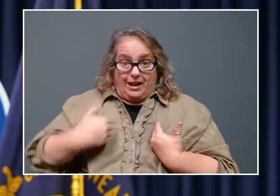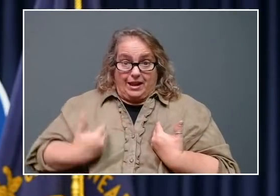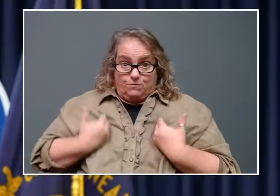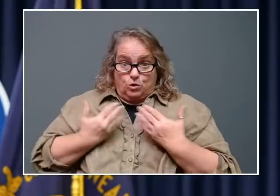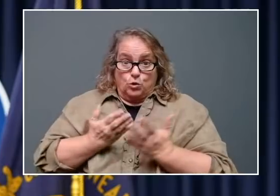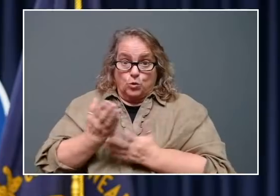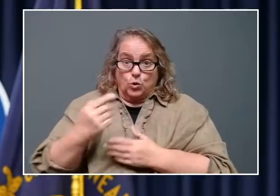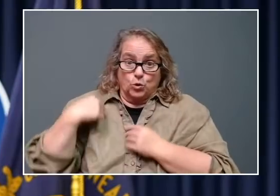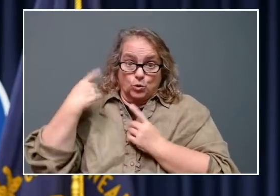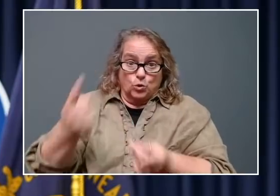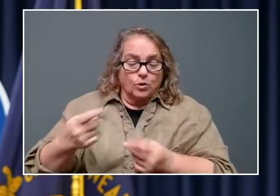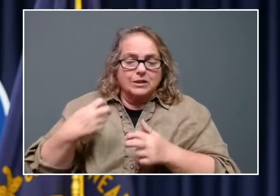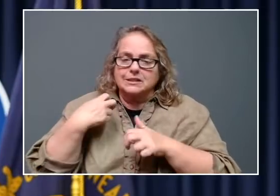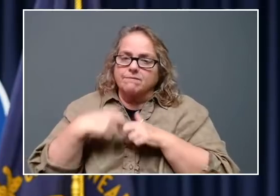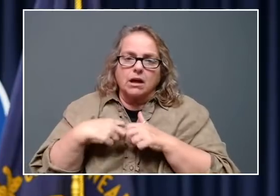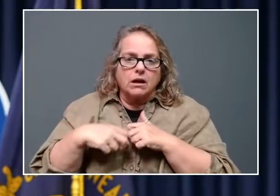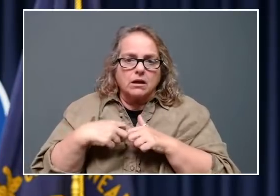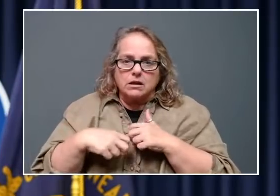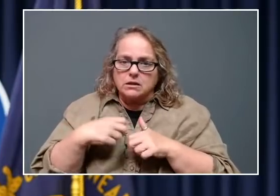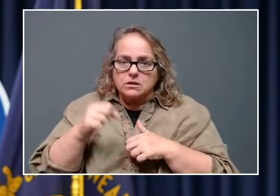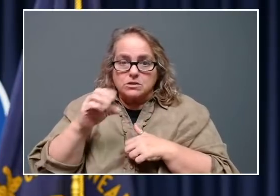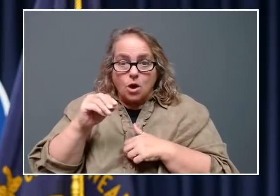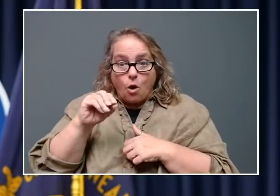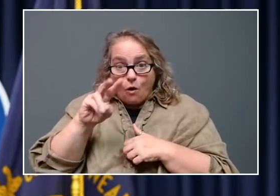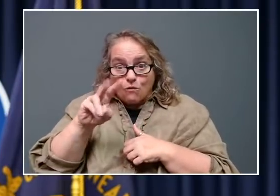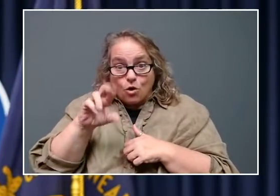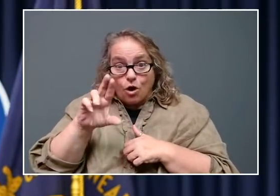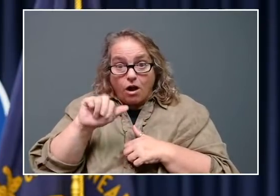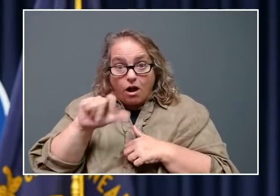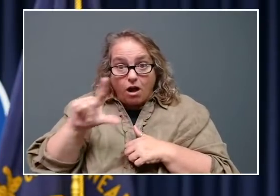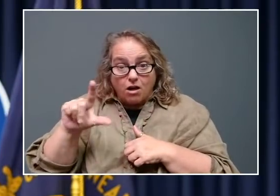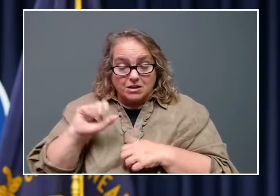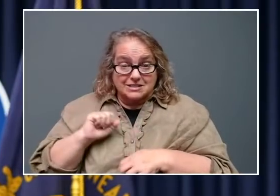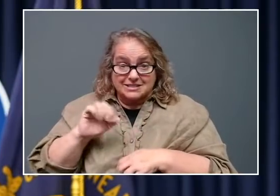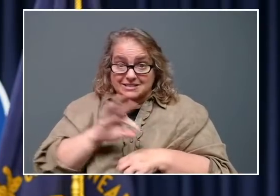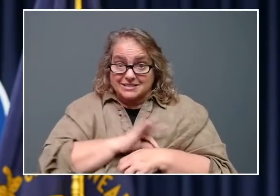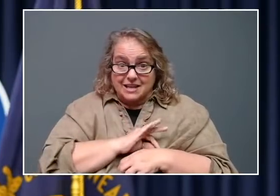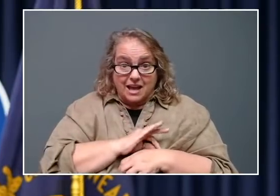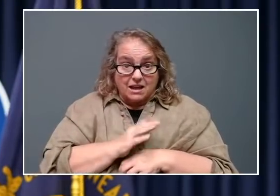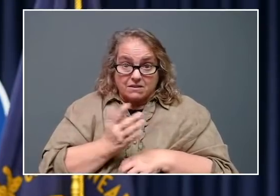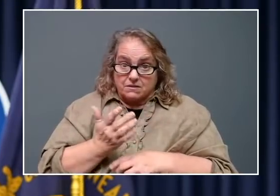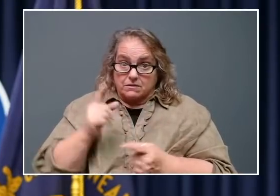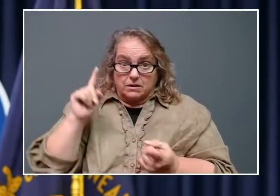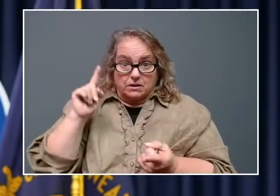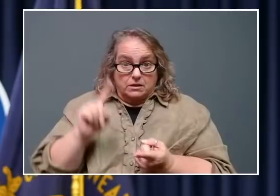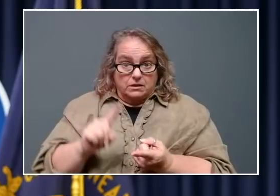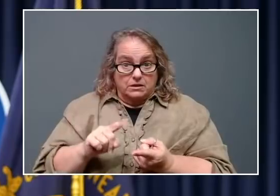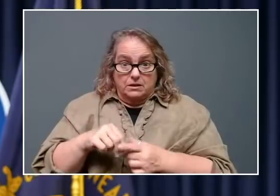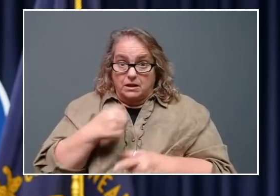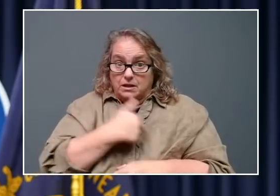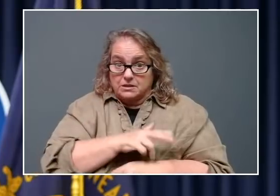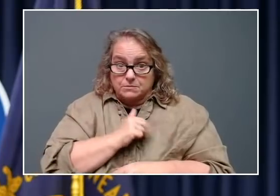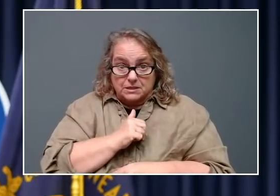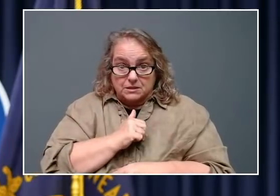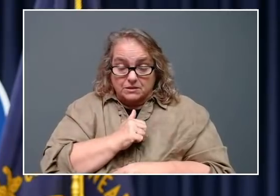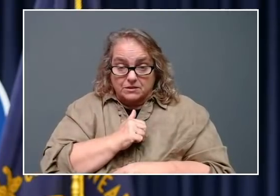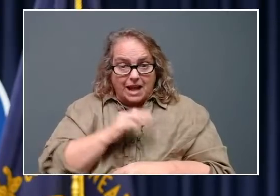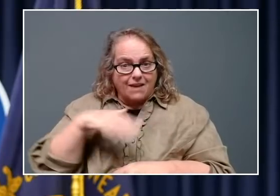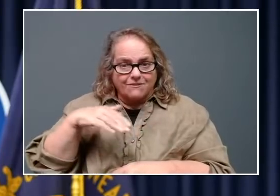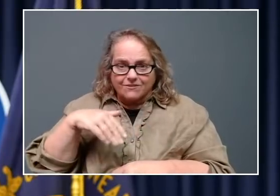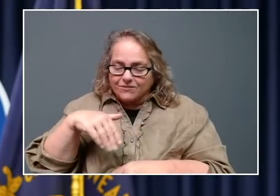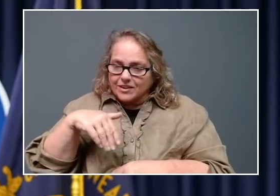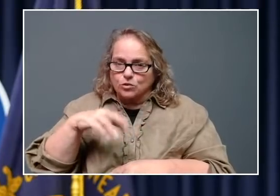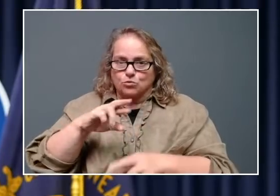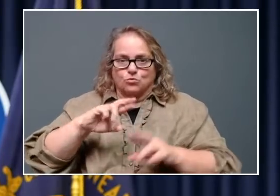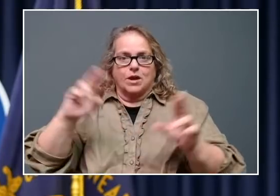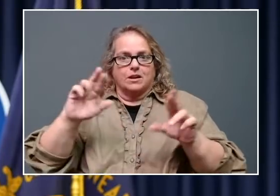difficult. And overall, staffing, after living through something that traumatic, certainly hasn't been able to bounce back, though